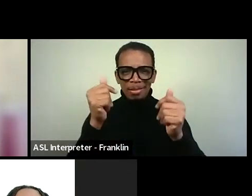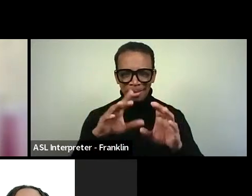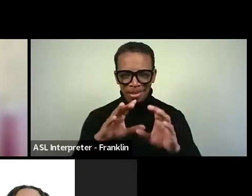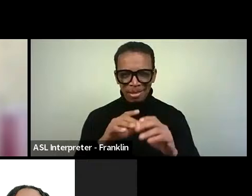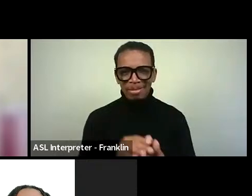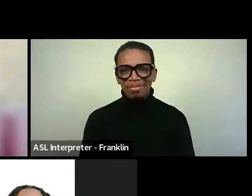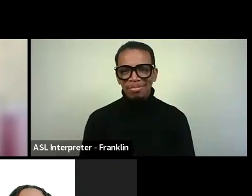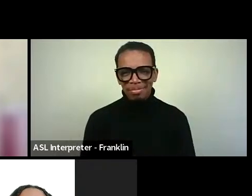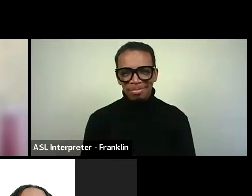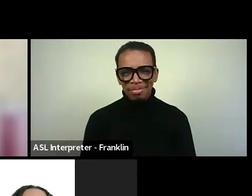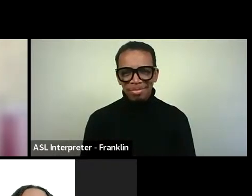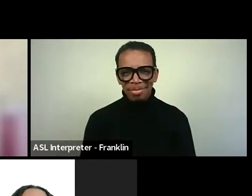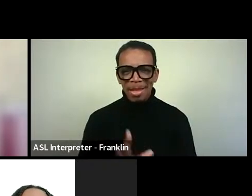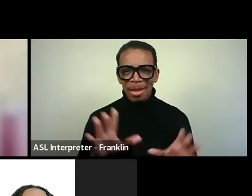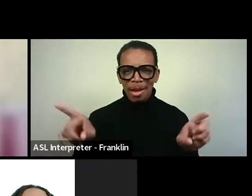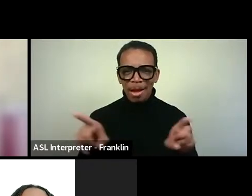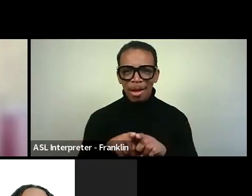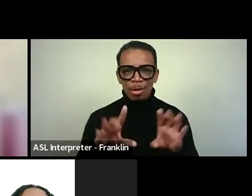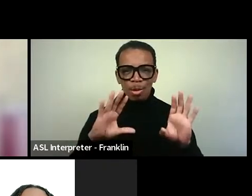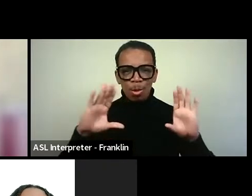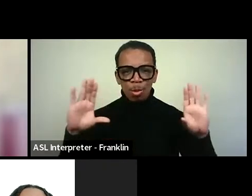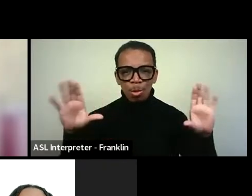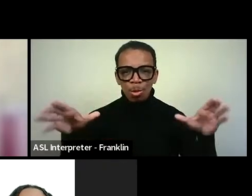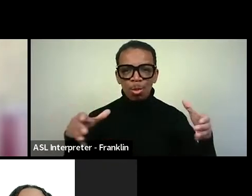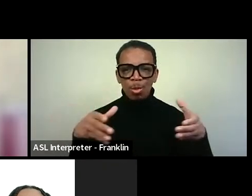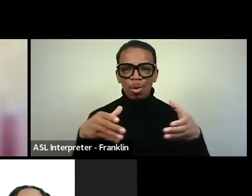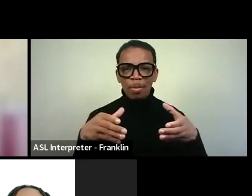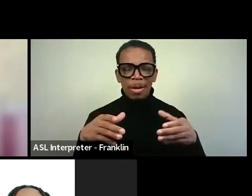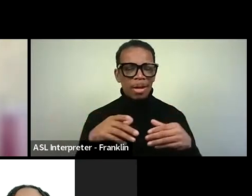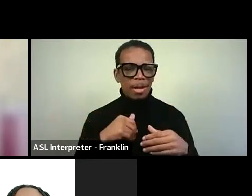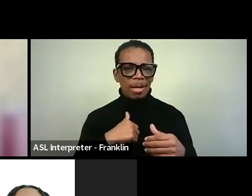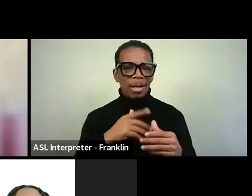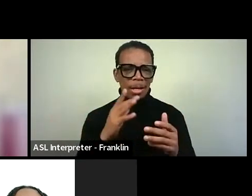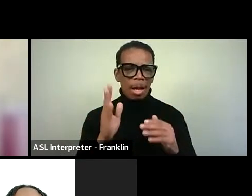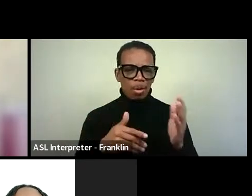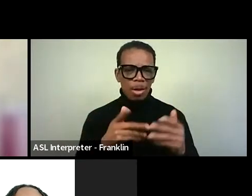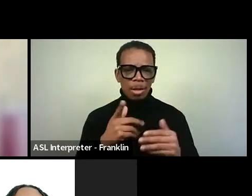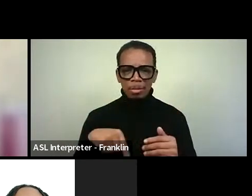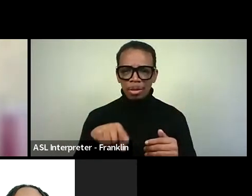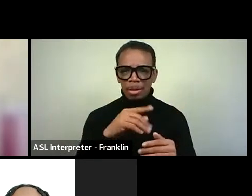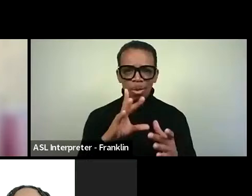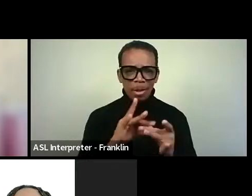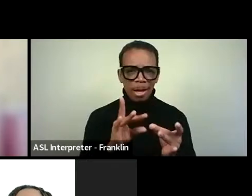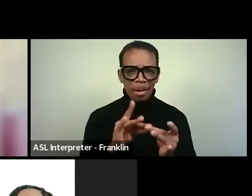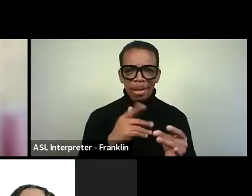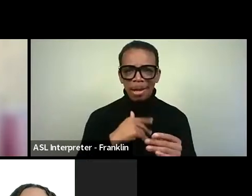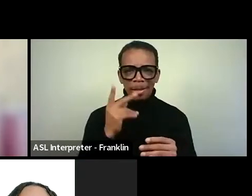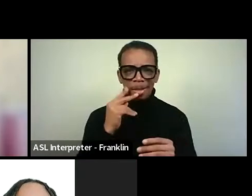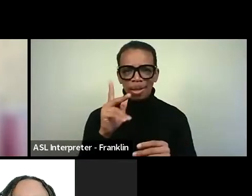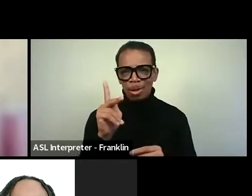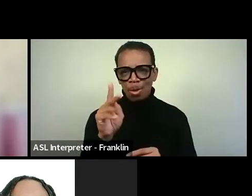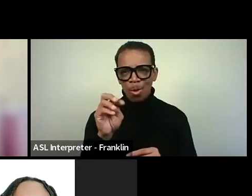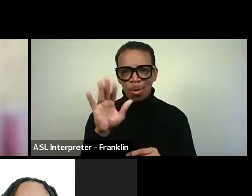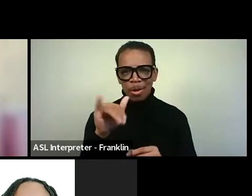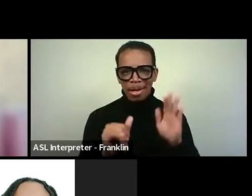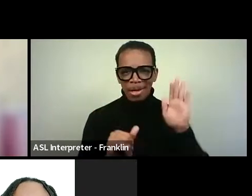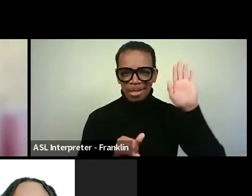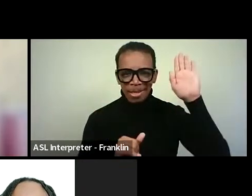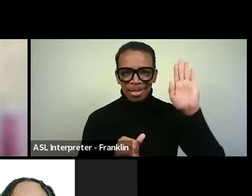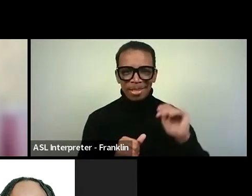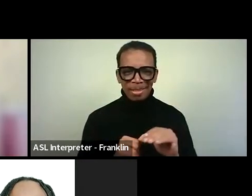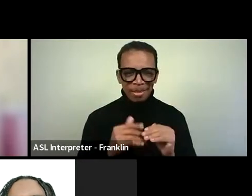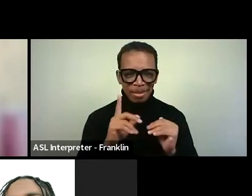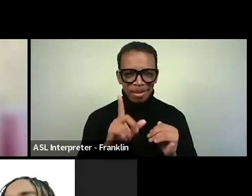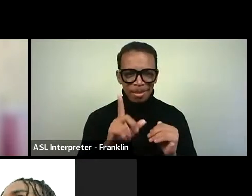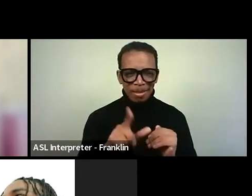collective fashion. And I welcome any of my other counterparts here. I see Corey has his hand up, so let me go ahead and turn it over